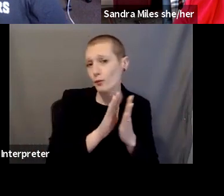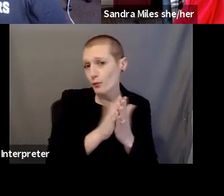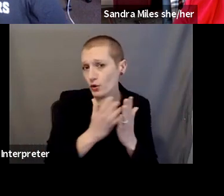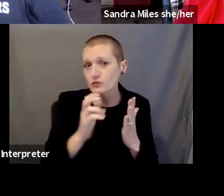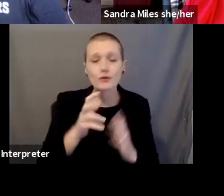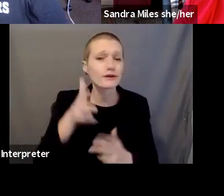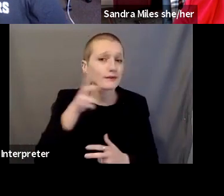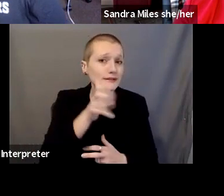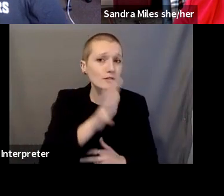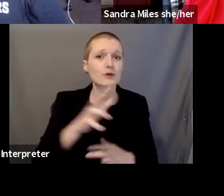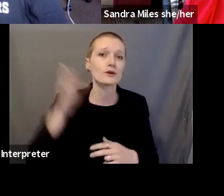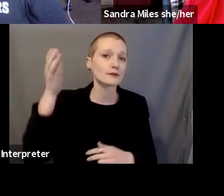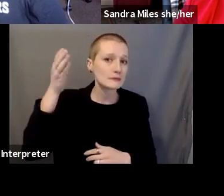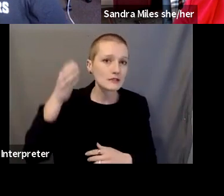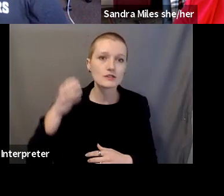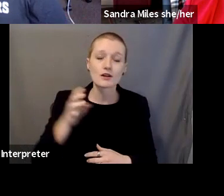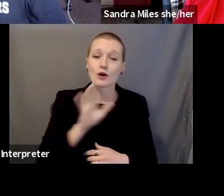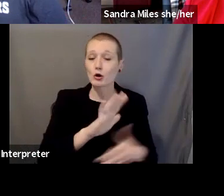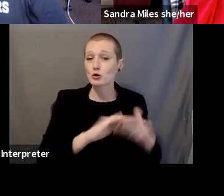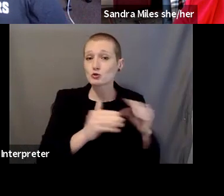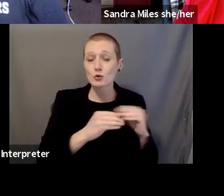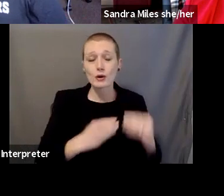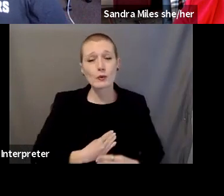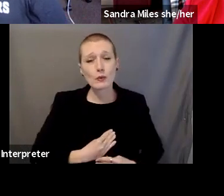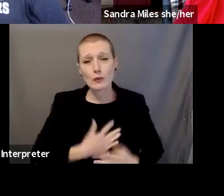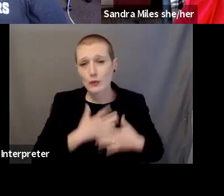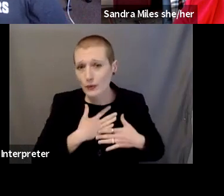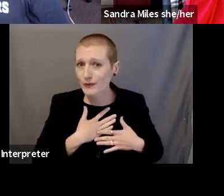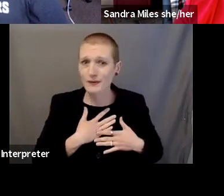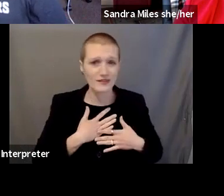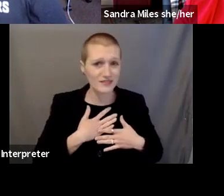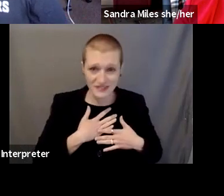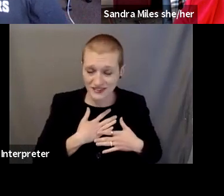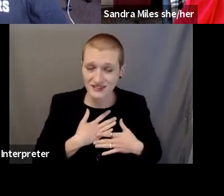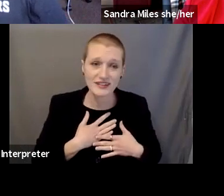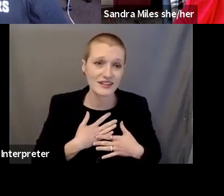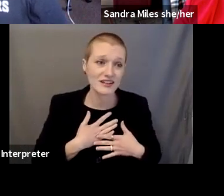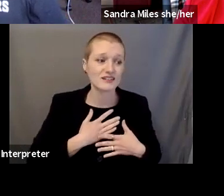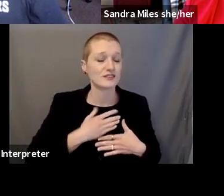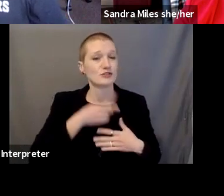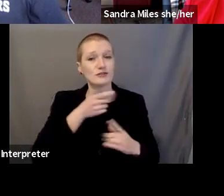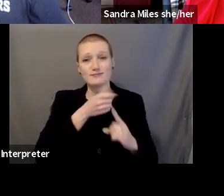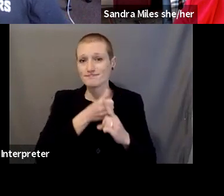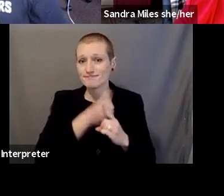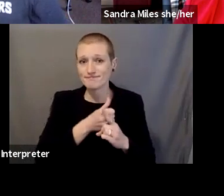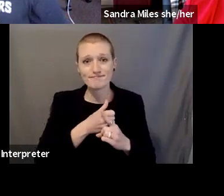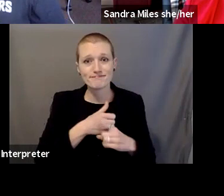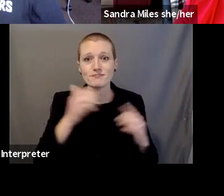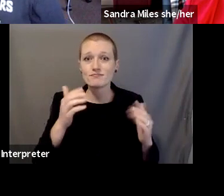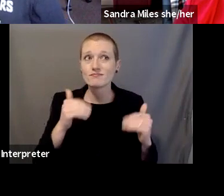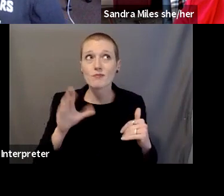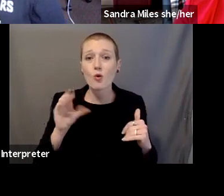be probably the most inspirational story I've ever heard in my life. Oprah Winfrey is one of them. Colin Powell,